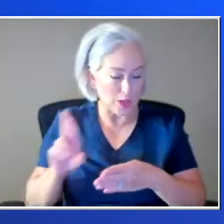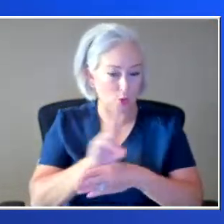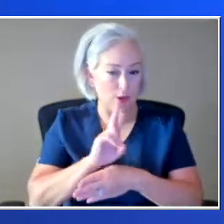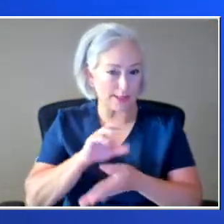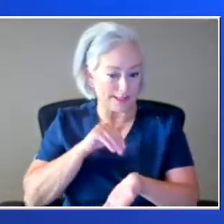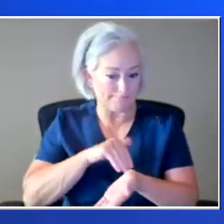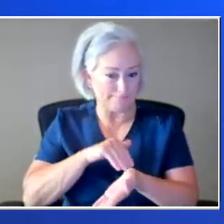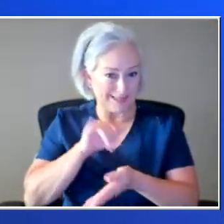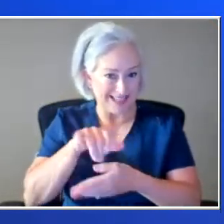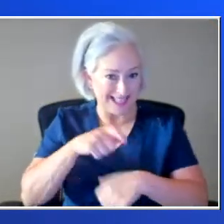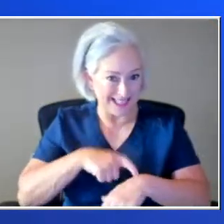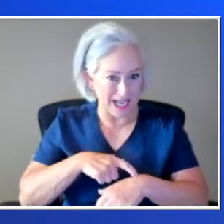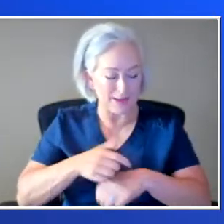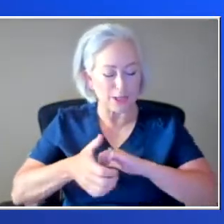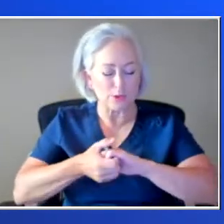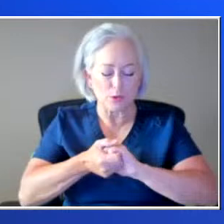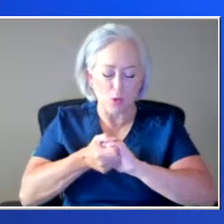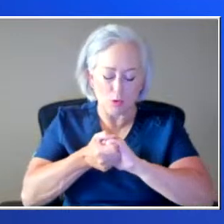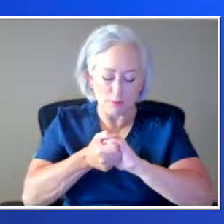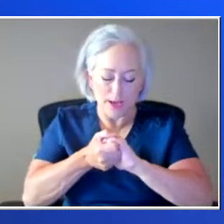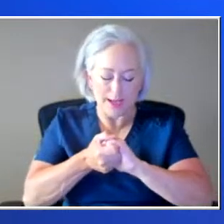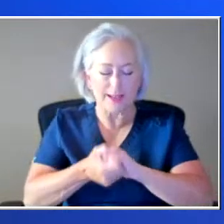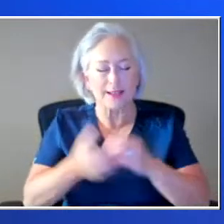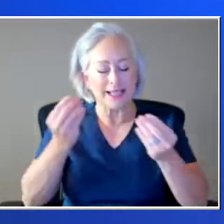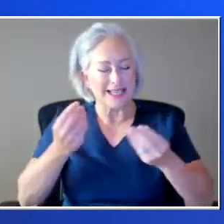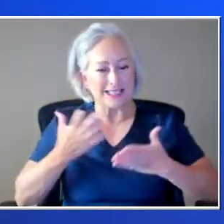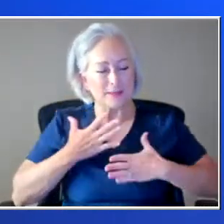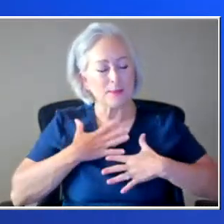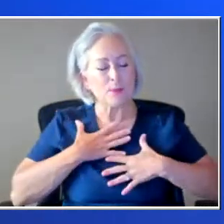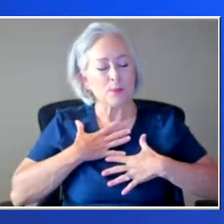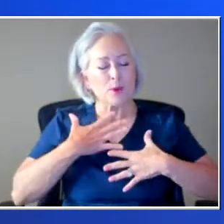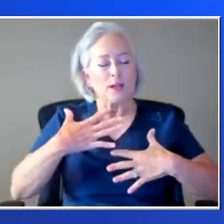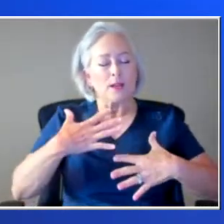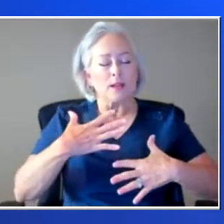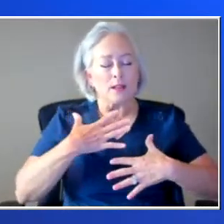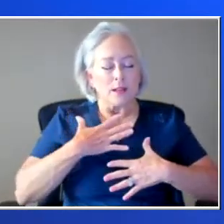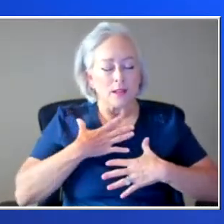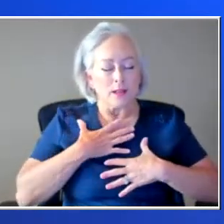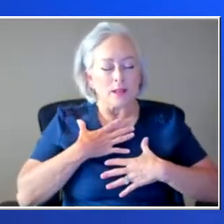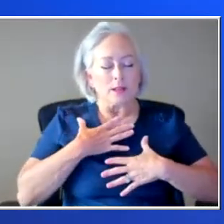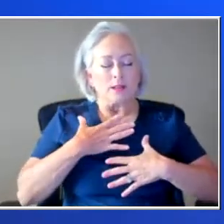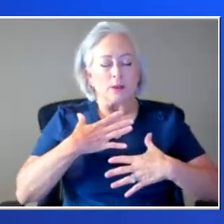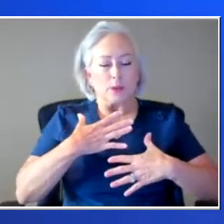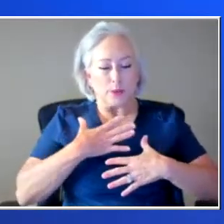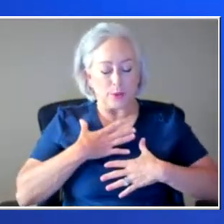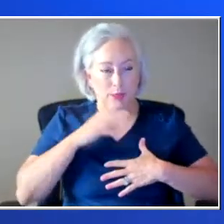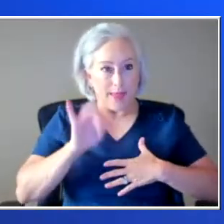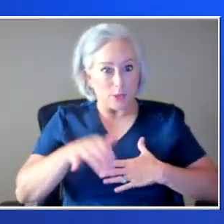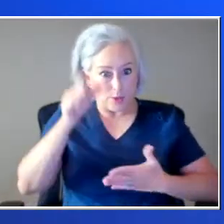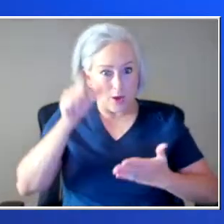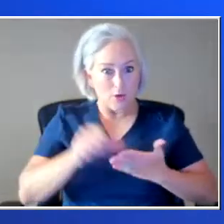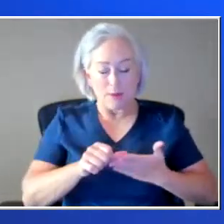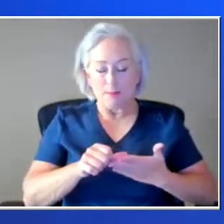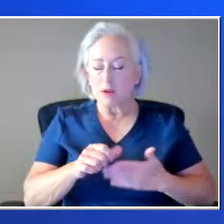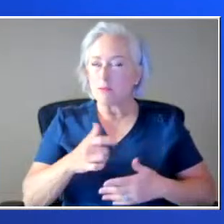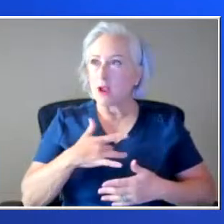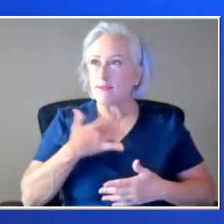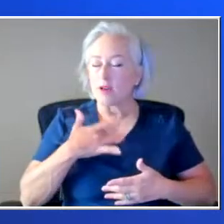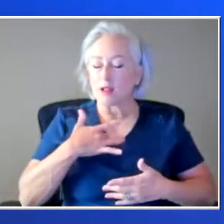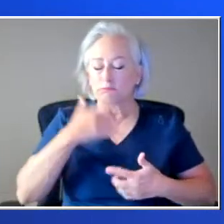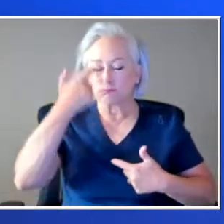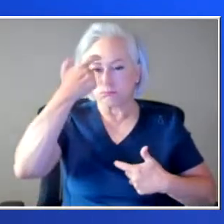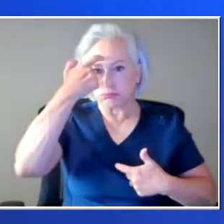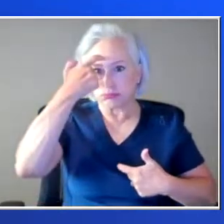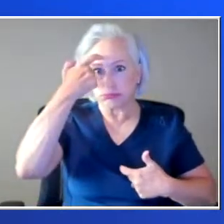was holding my hand and telling me to breathe. And that's what I remember. I was traumatized. And from